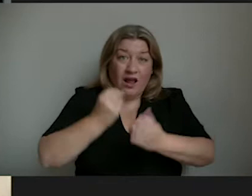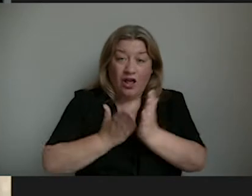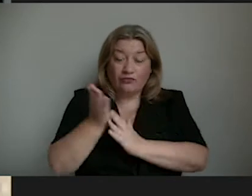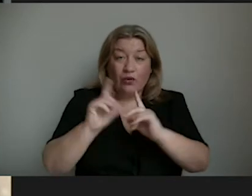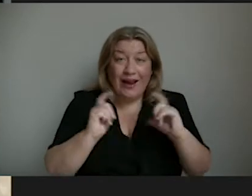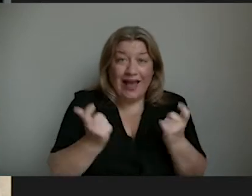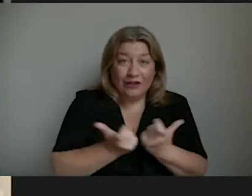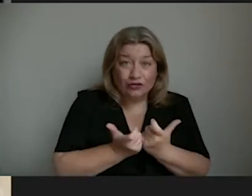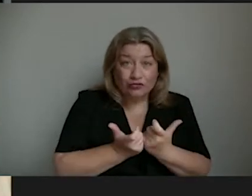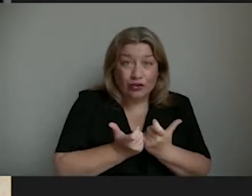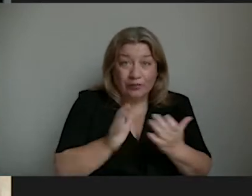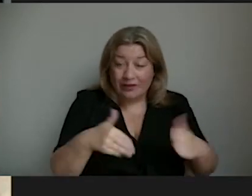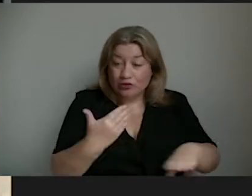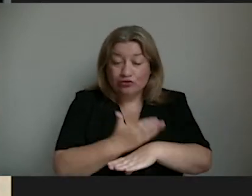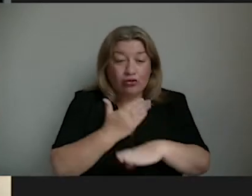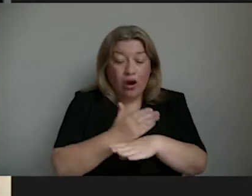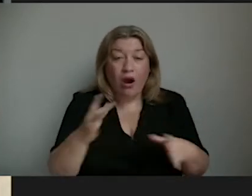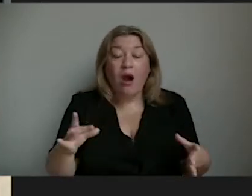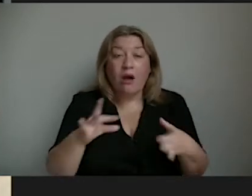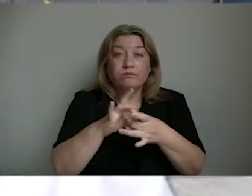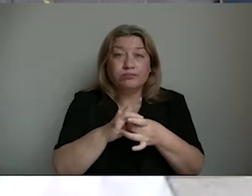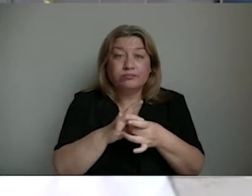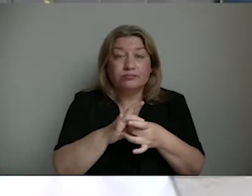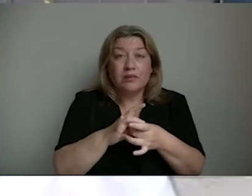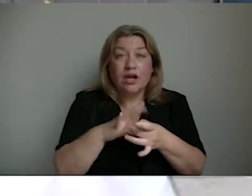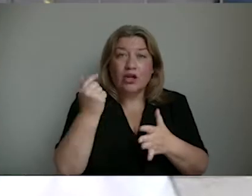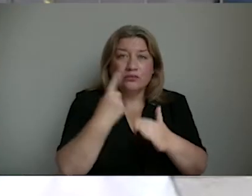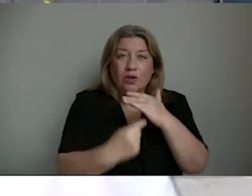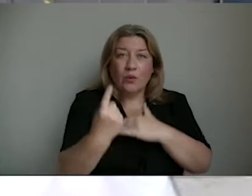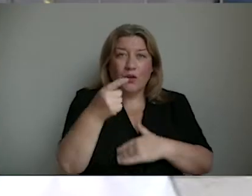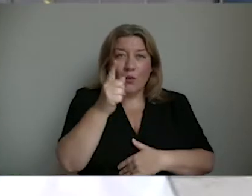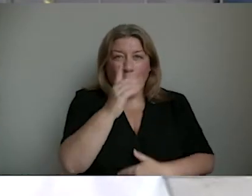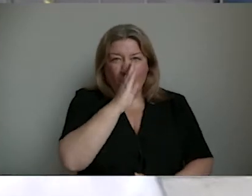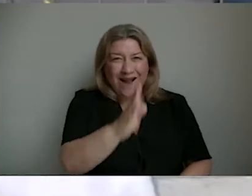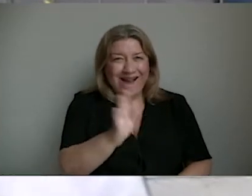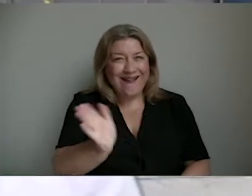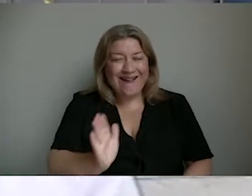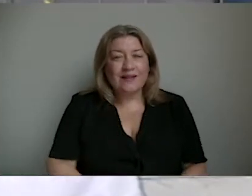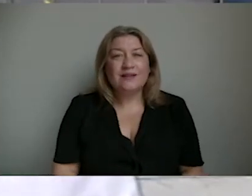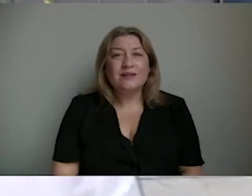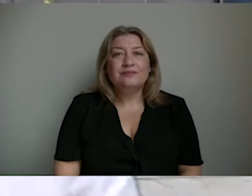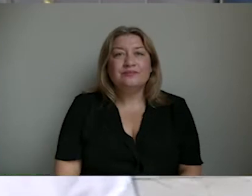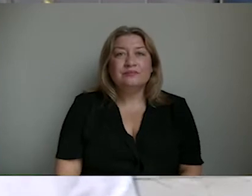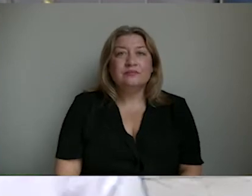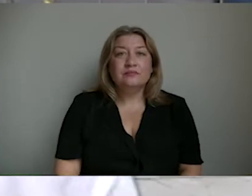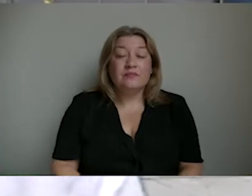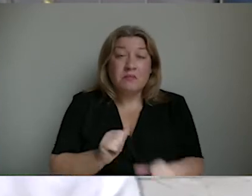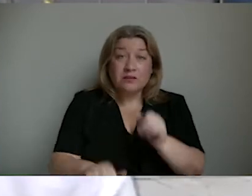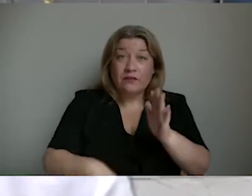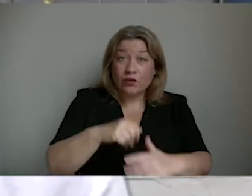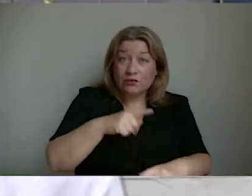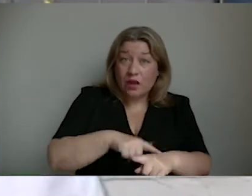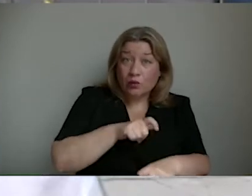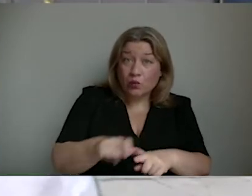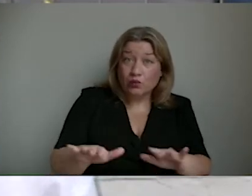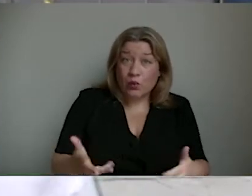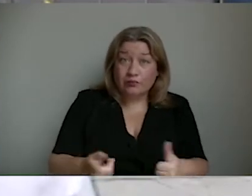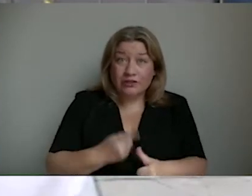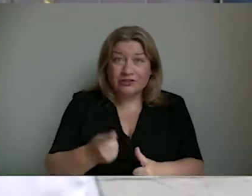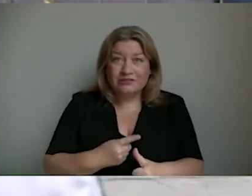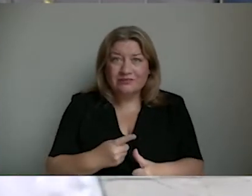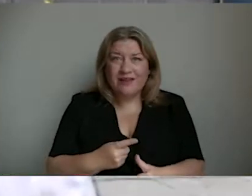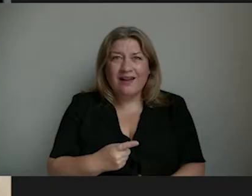translated within the workplace. Okay, so I mean, which is better, a full-time course or an